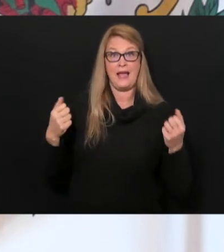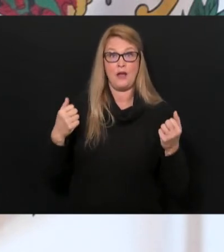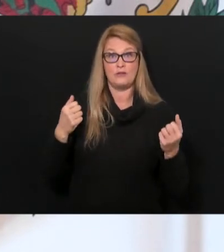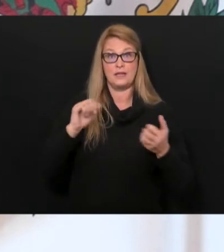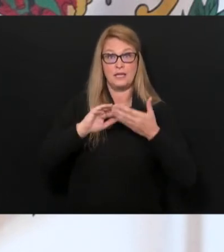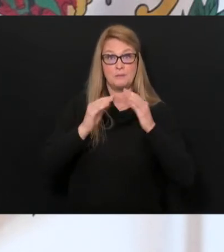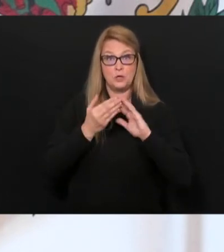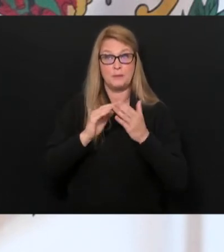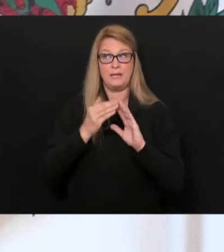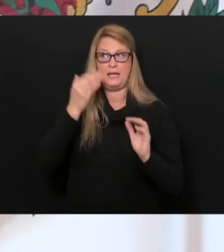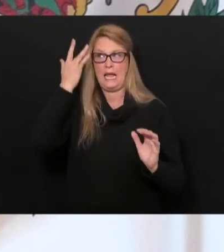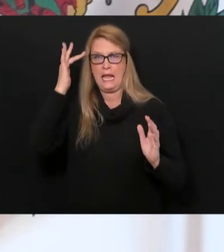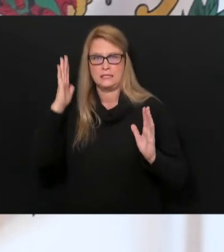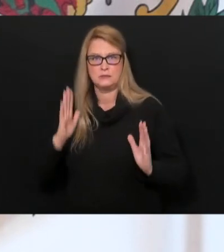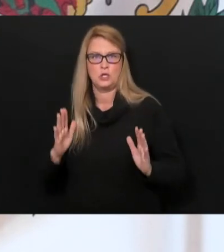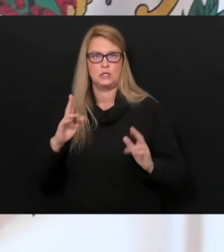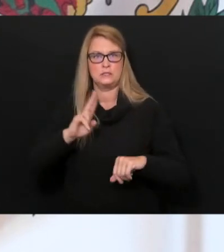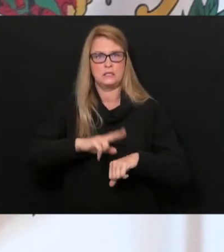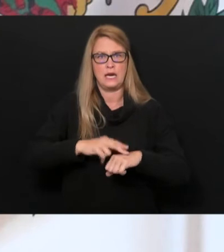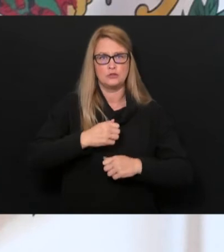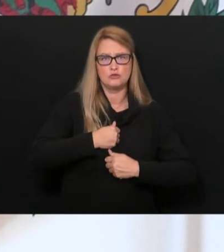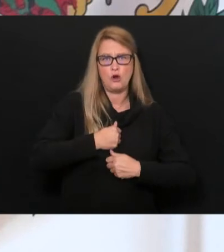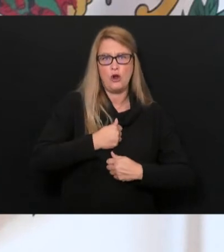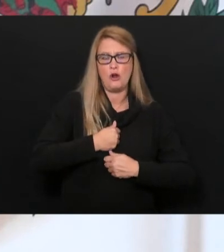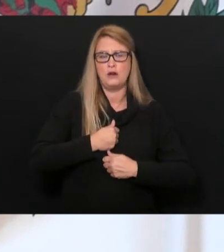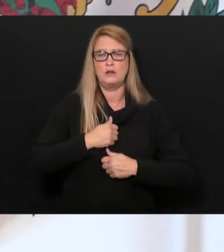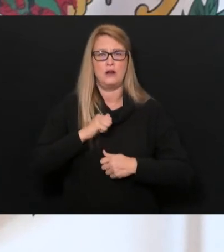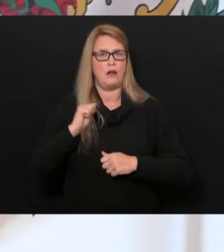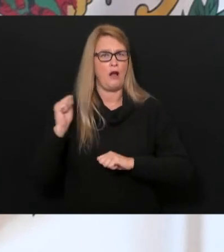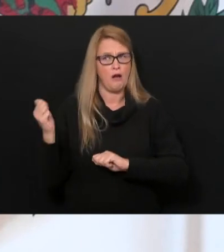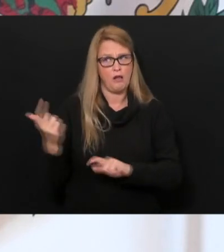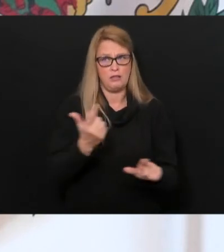experts and the Guard and everybody, all over the place.